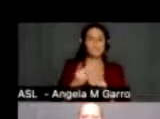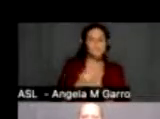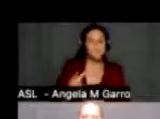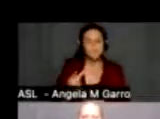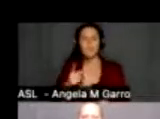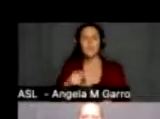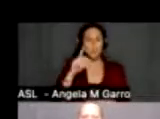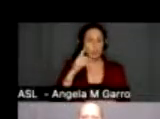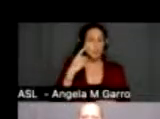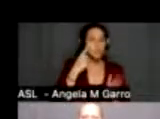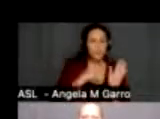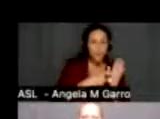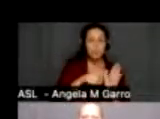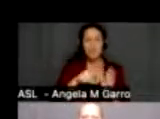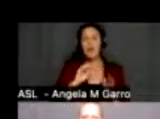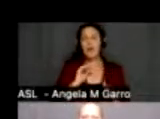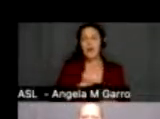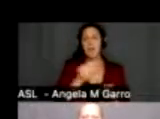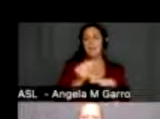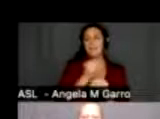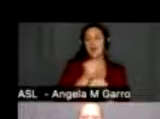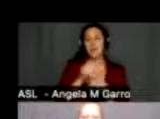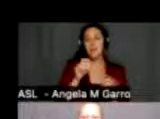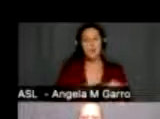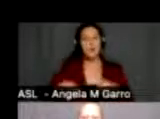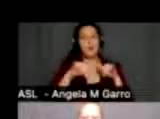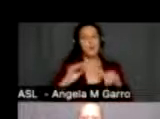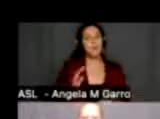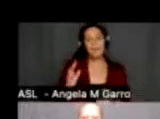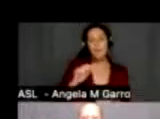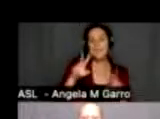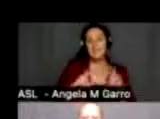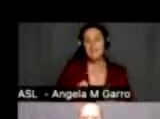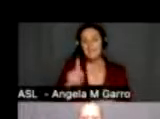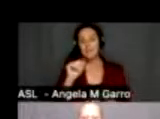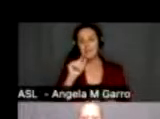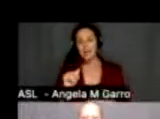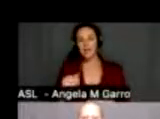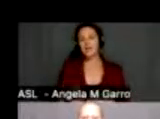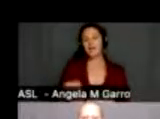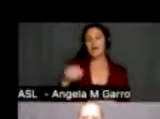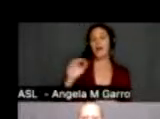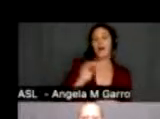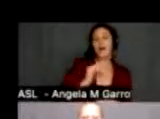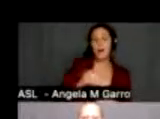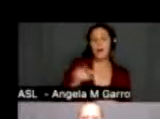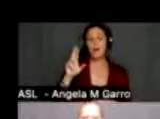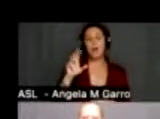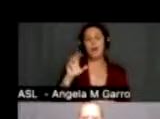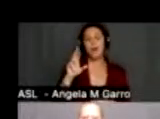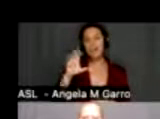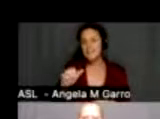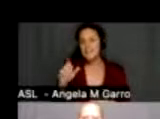there that we look at our math common formative assessment data, our literacy data, Fountas and Pinnell and